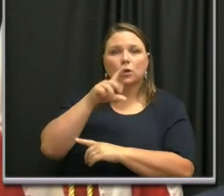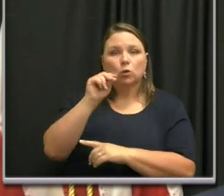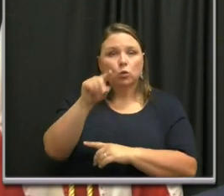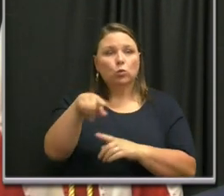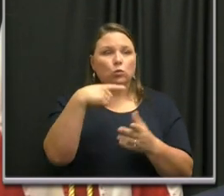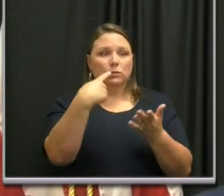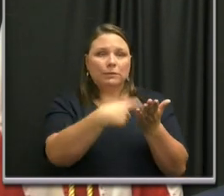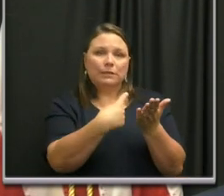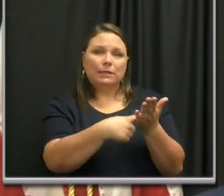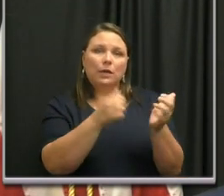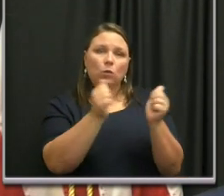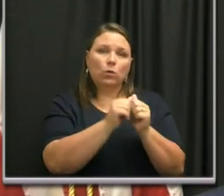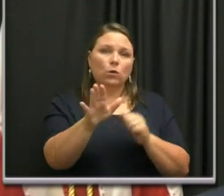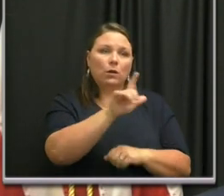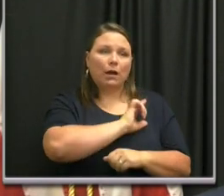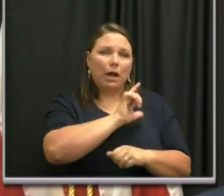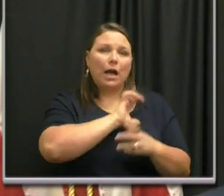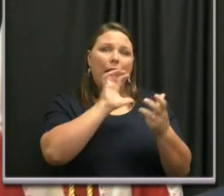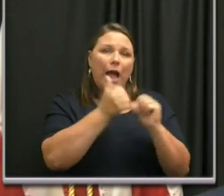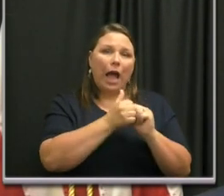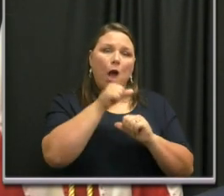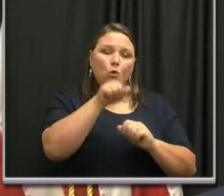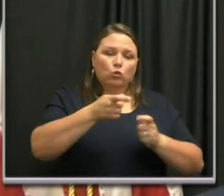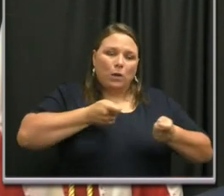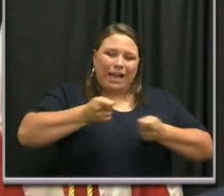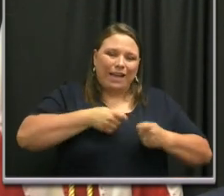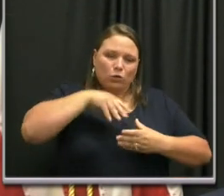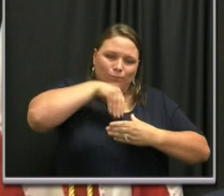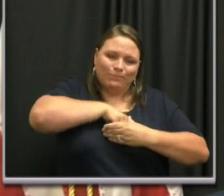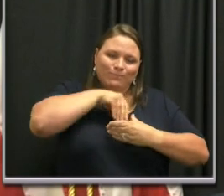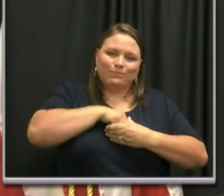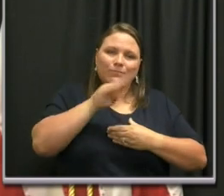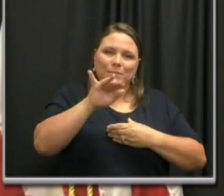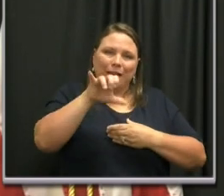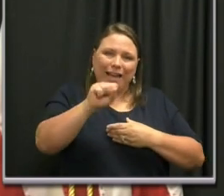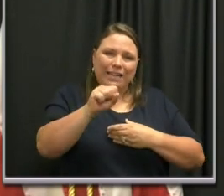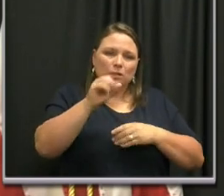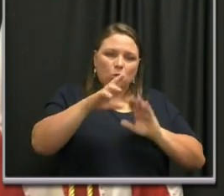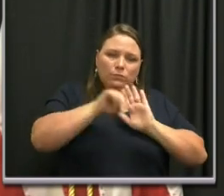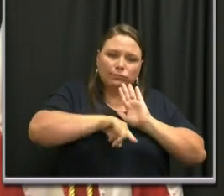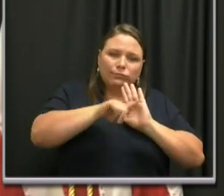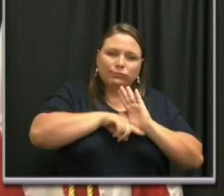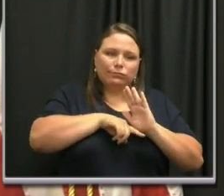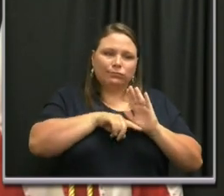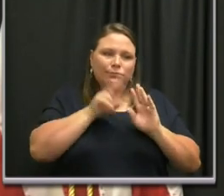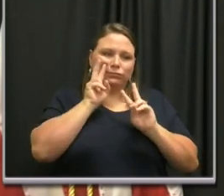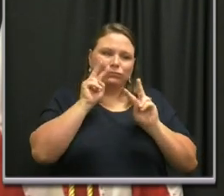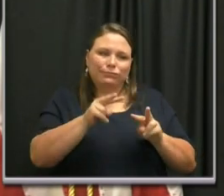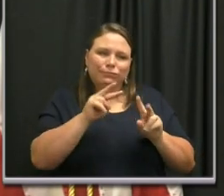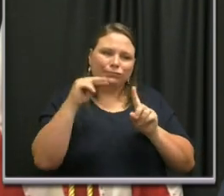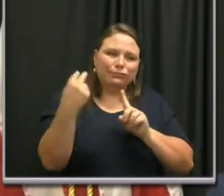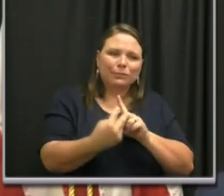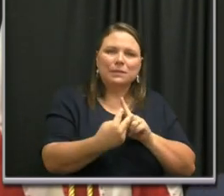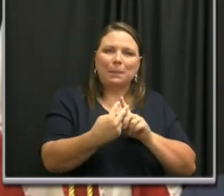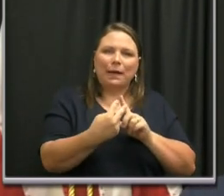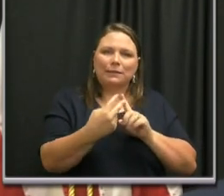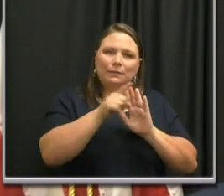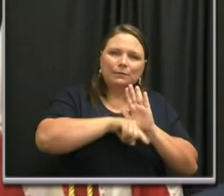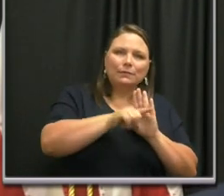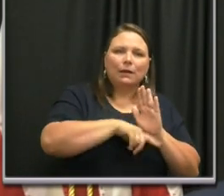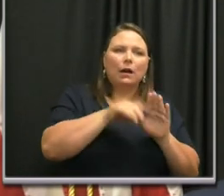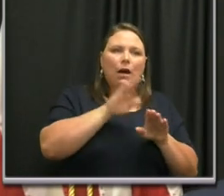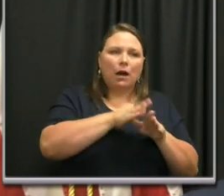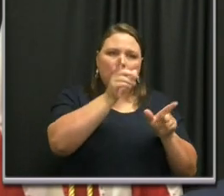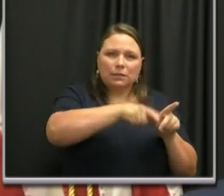officers about how to deal with their own implicit biases that they may or may not have? Because that's something difficult for each